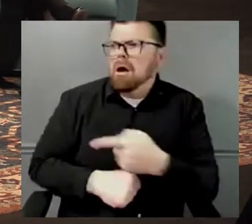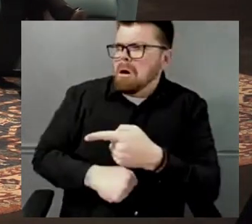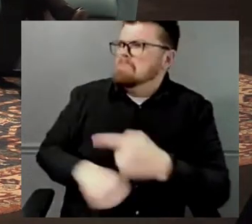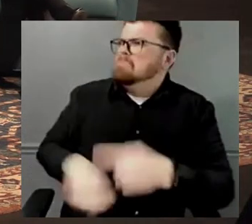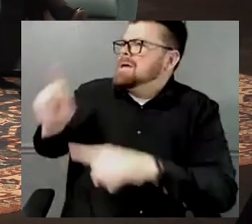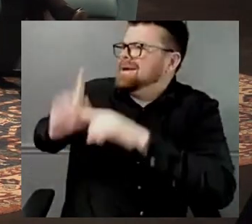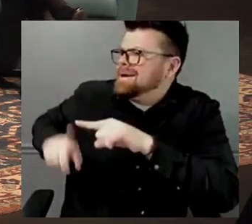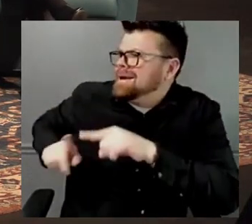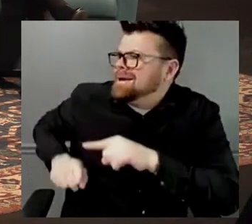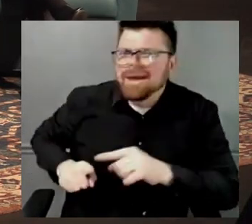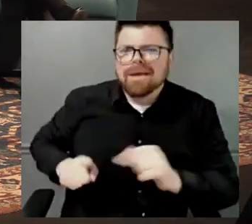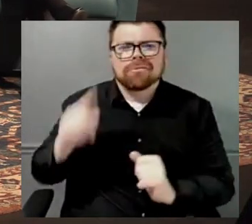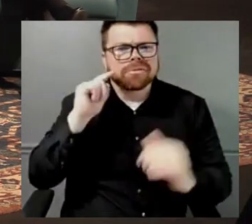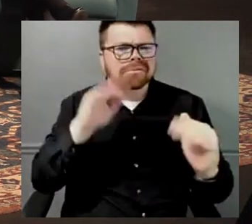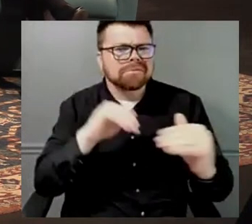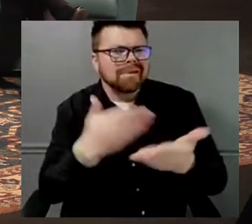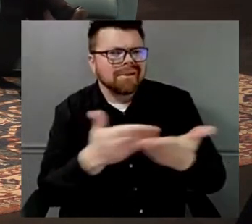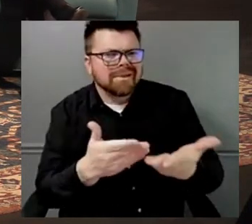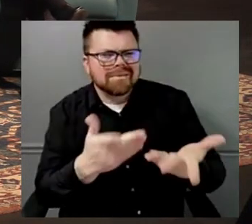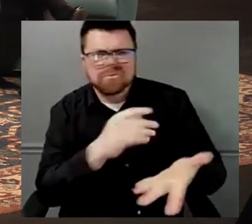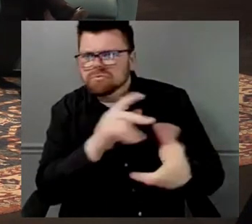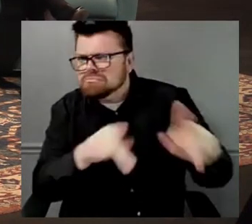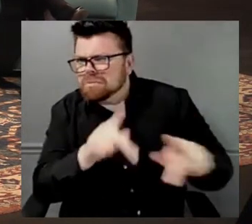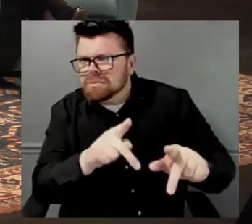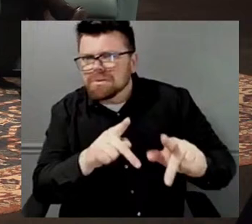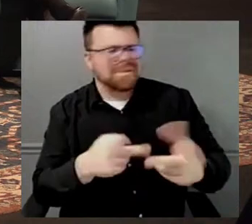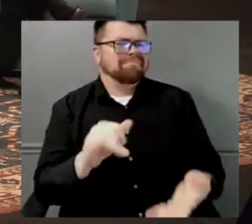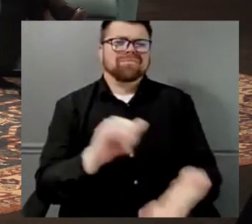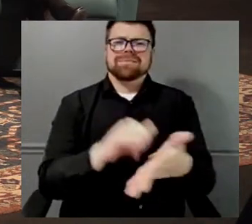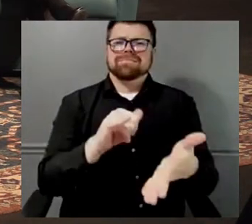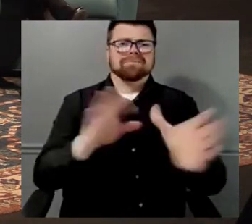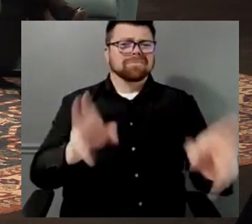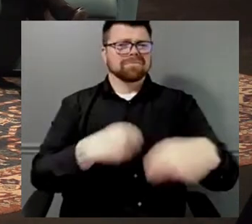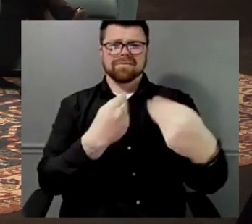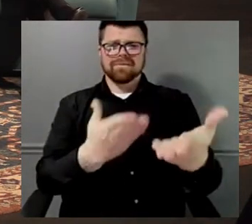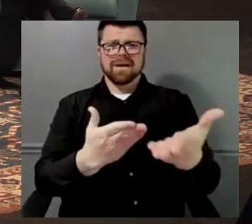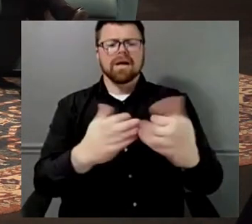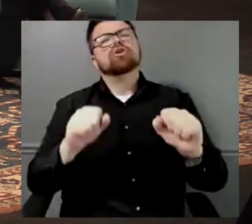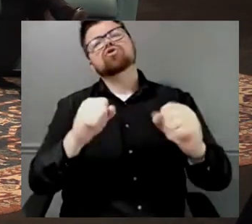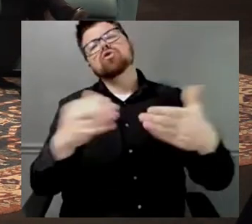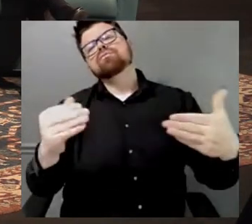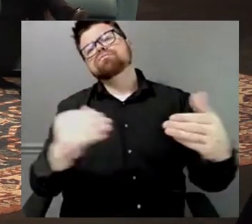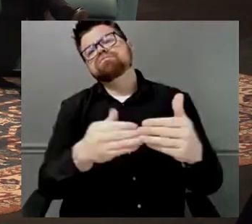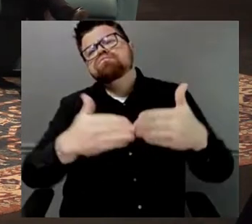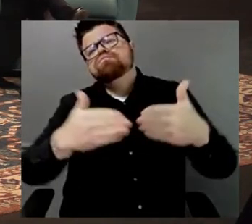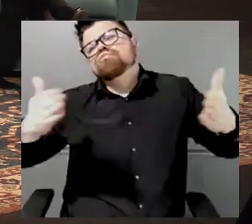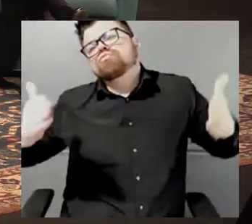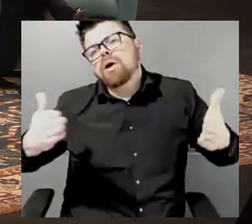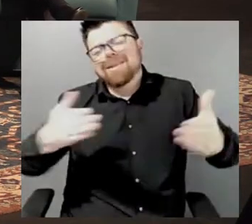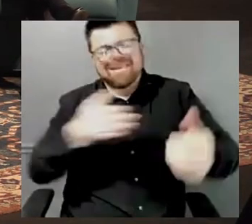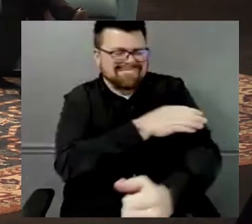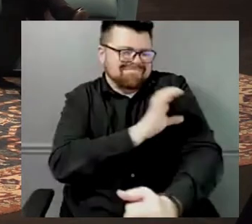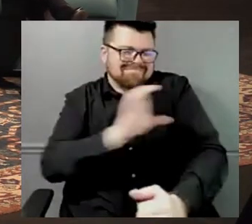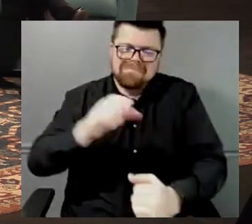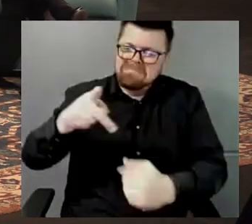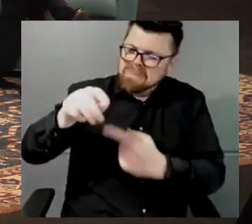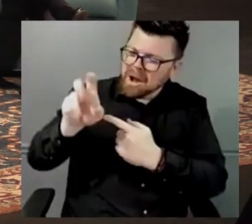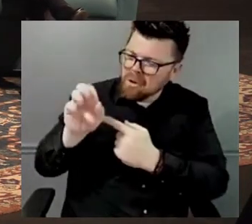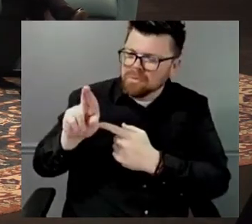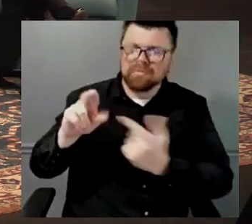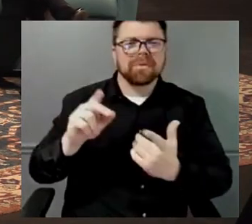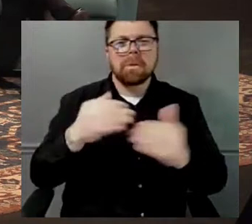certain things of people that they can't possibly deliver. And so how do you speak more broadly about power to a public in a